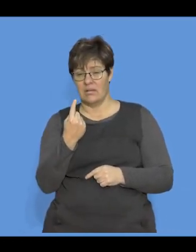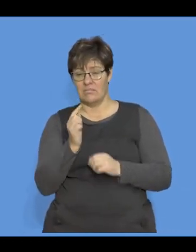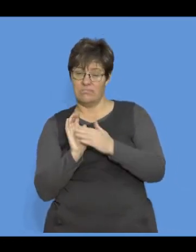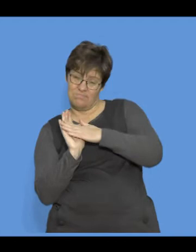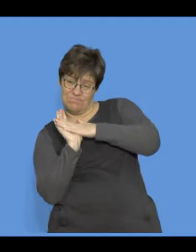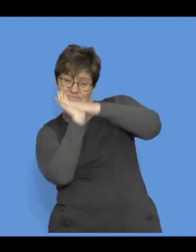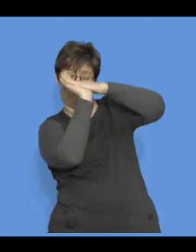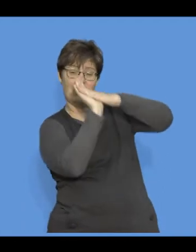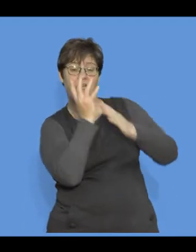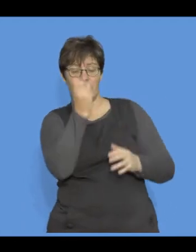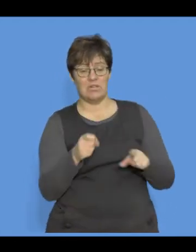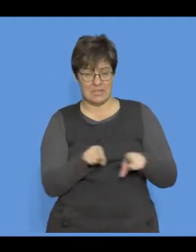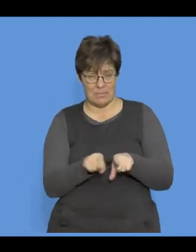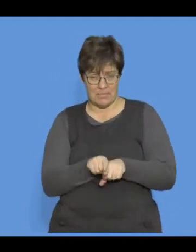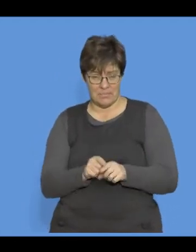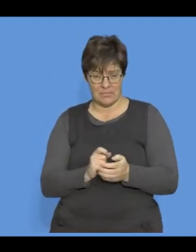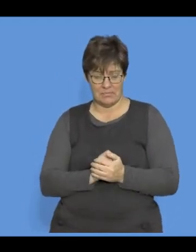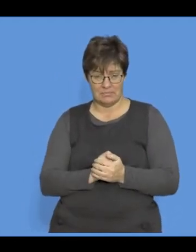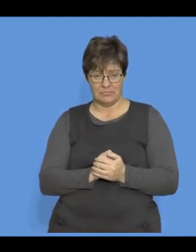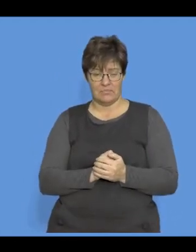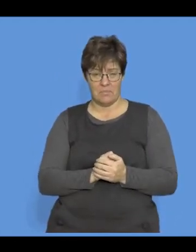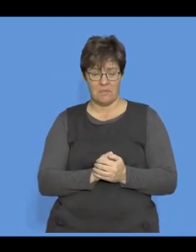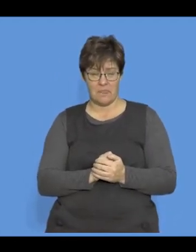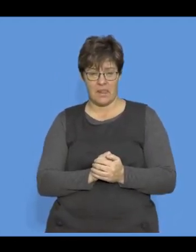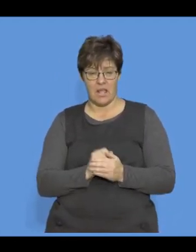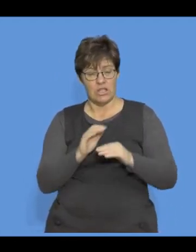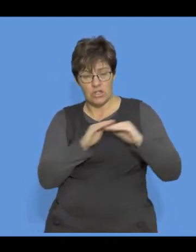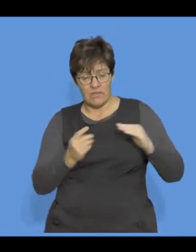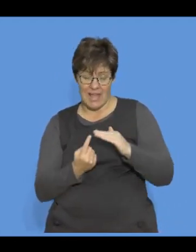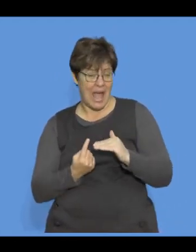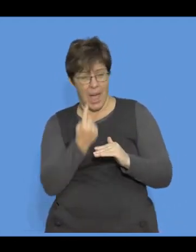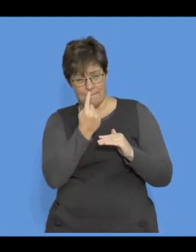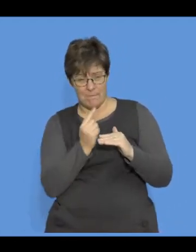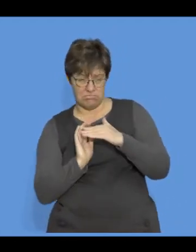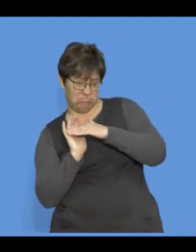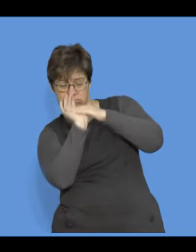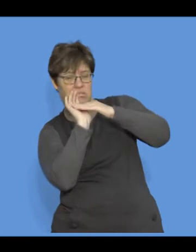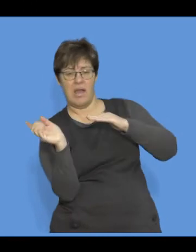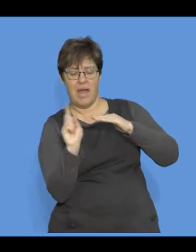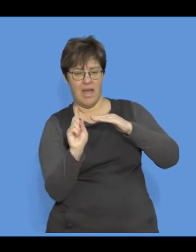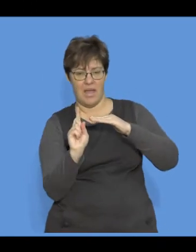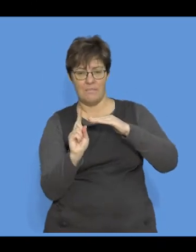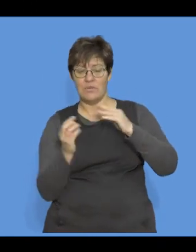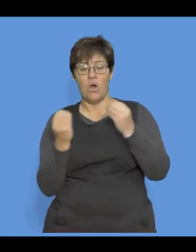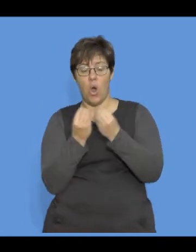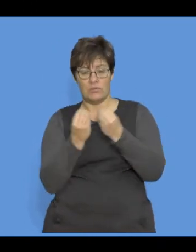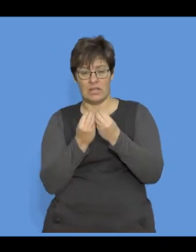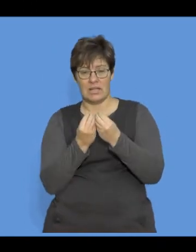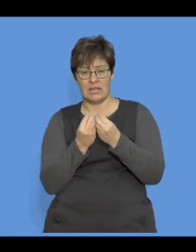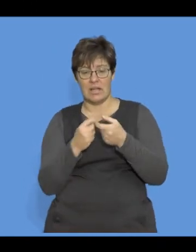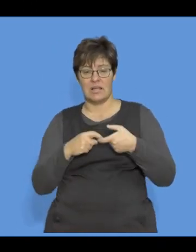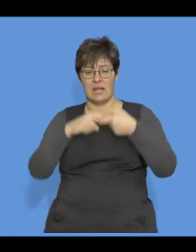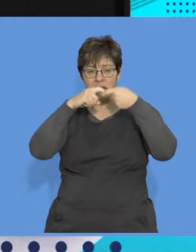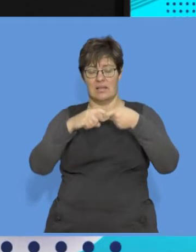so the surface isn't pulling up, but the upward force, and that object is just suspended above